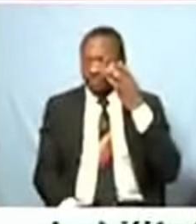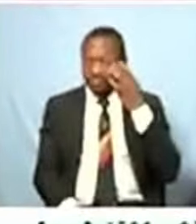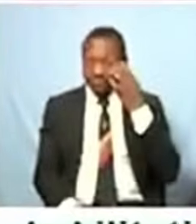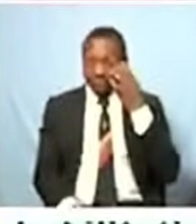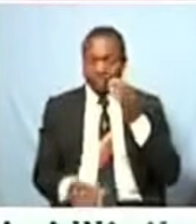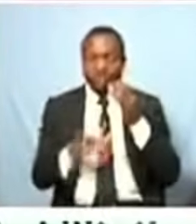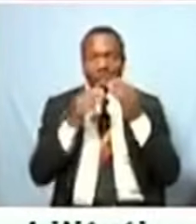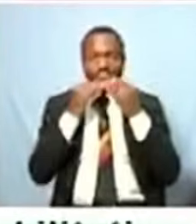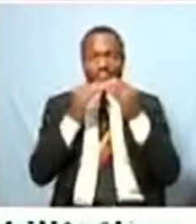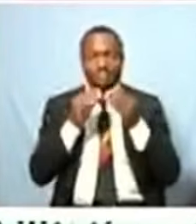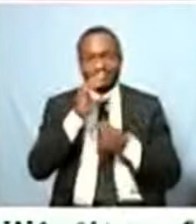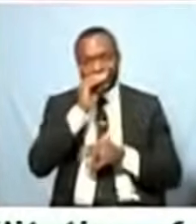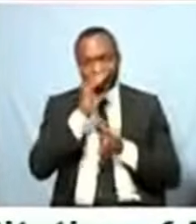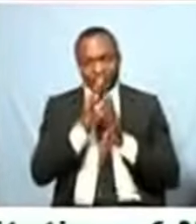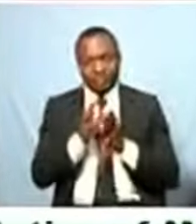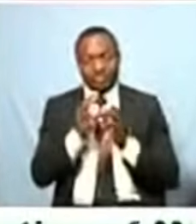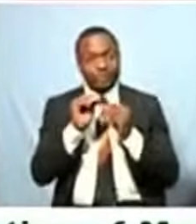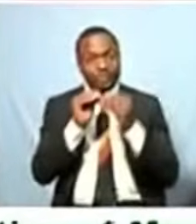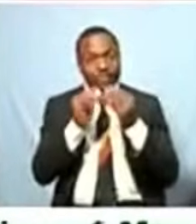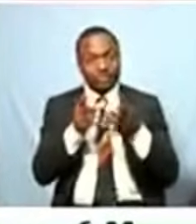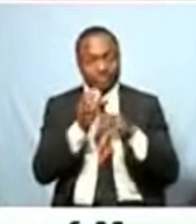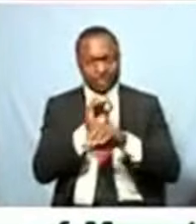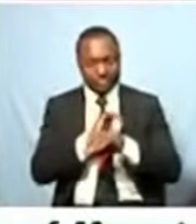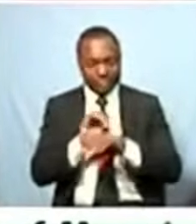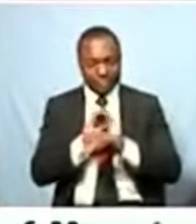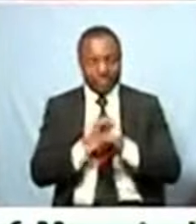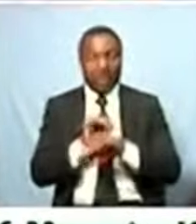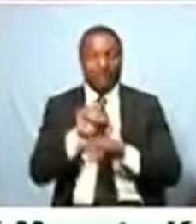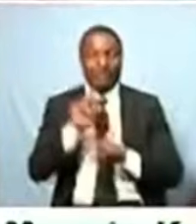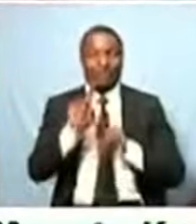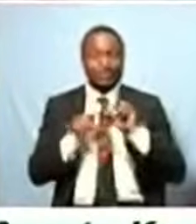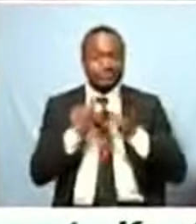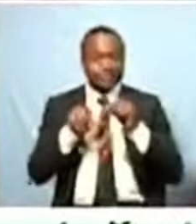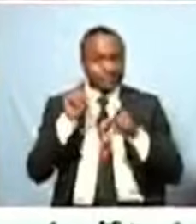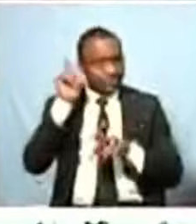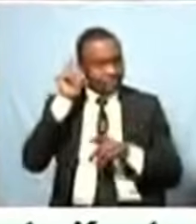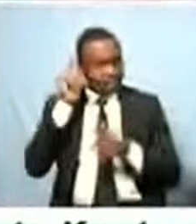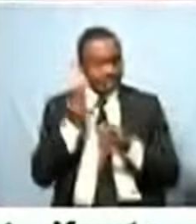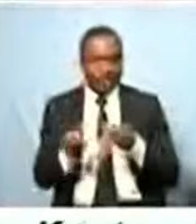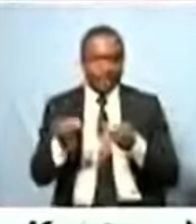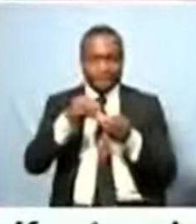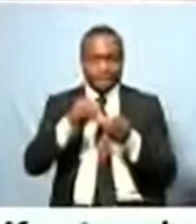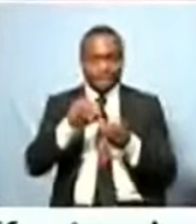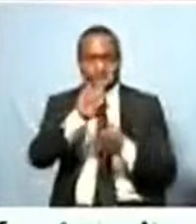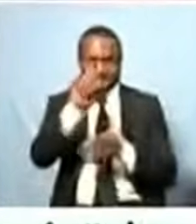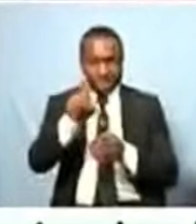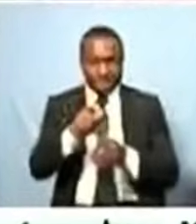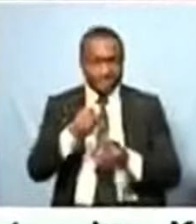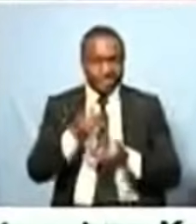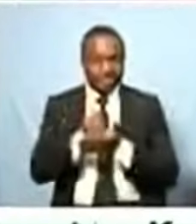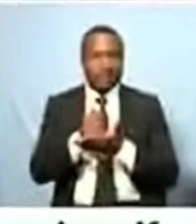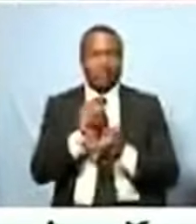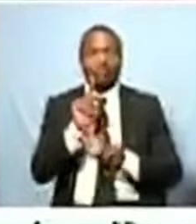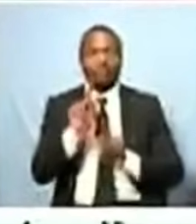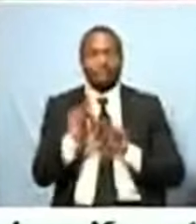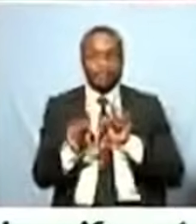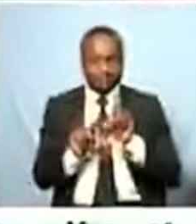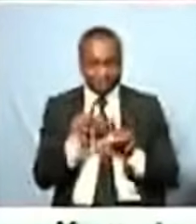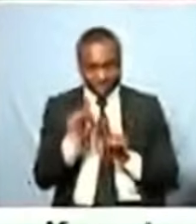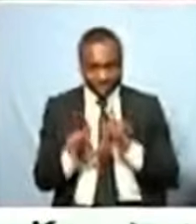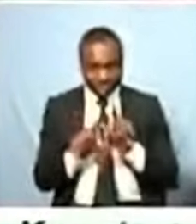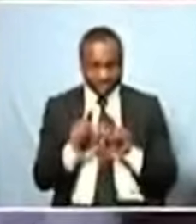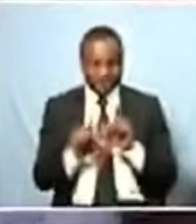Thank you, Madam Speaker, for giving a chance to the people of Lundazi to make a follow-up question on behalf of the people